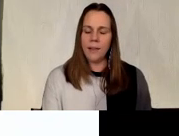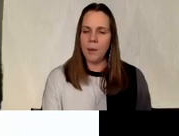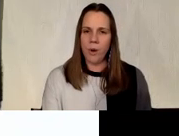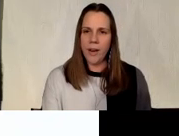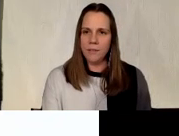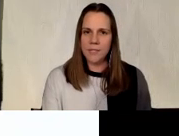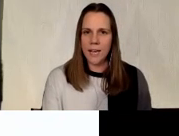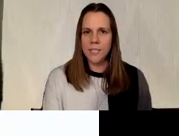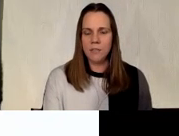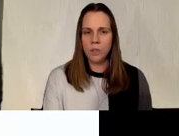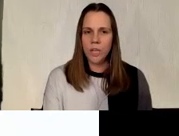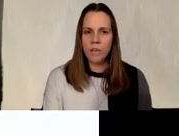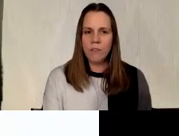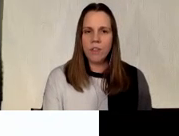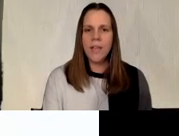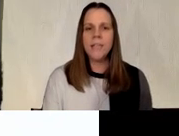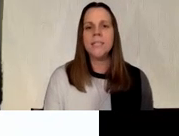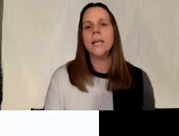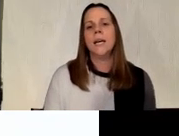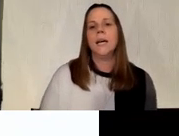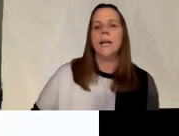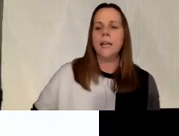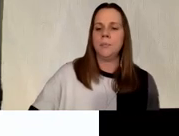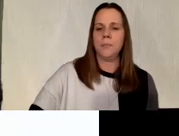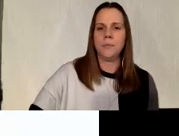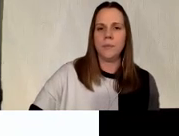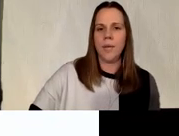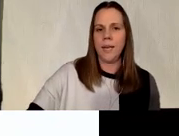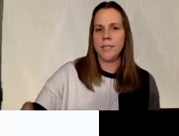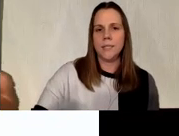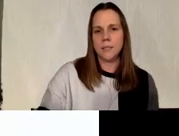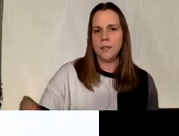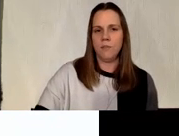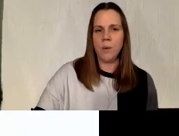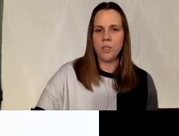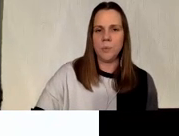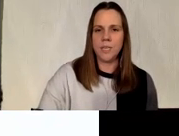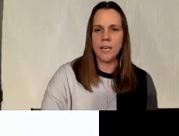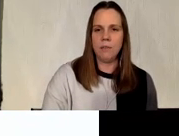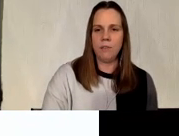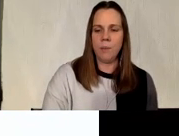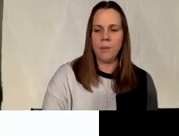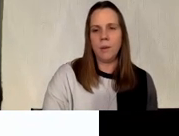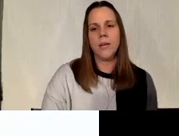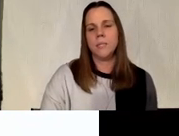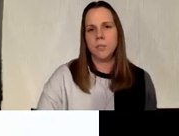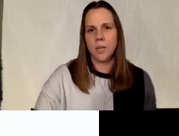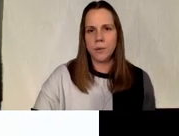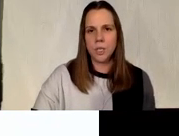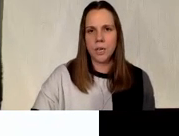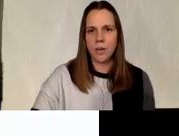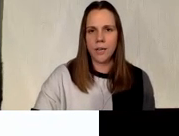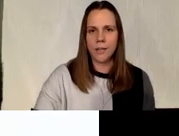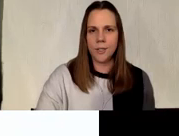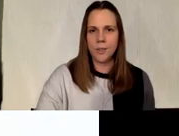great library of signs if you're looking for things. And the information was taken from the American Speech